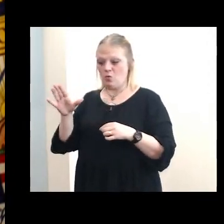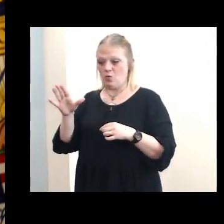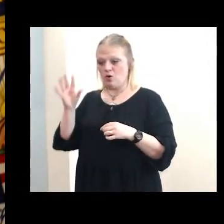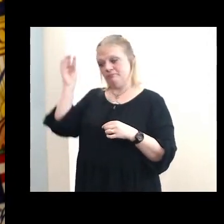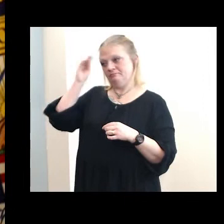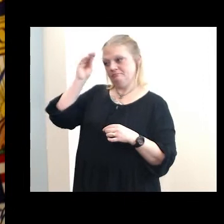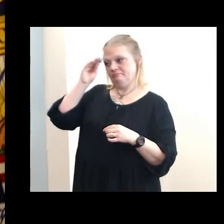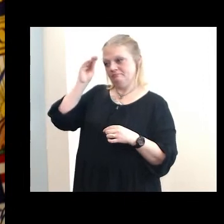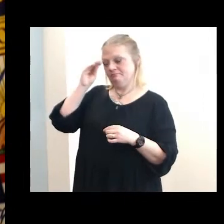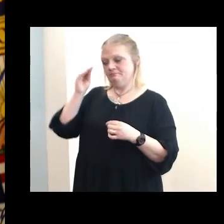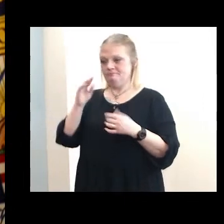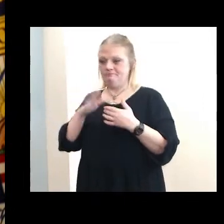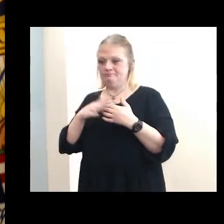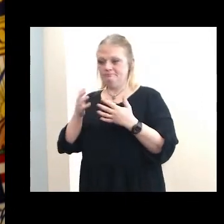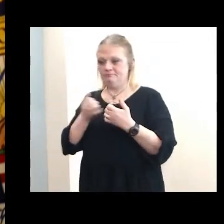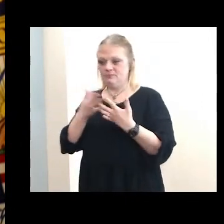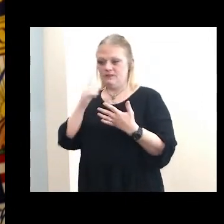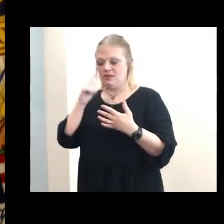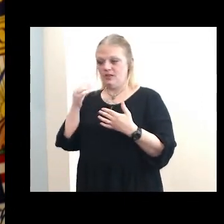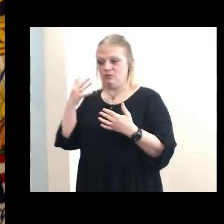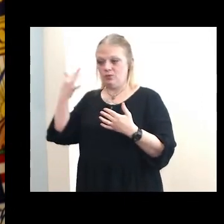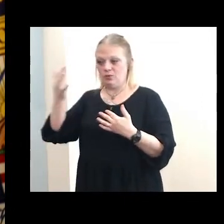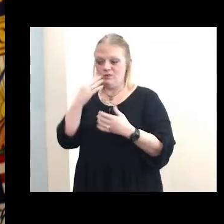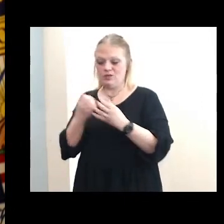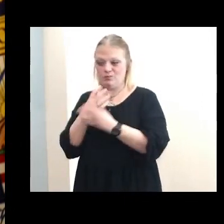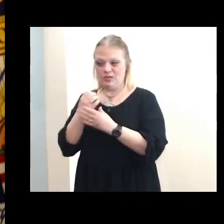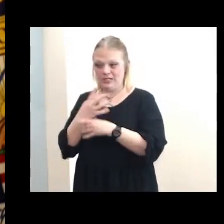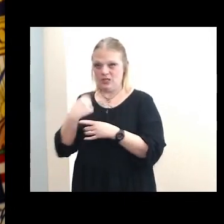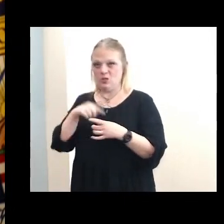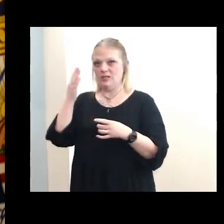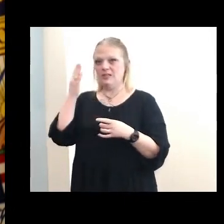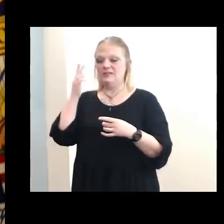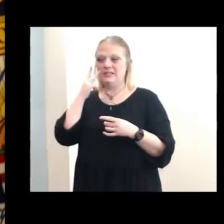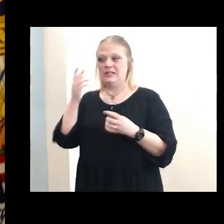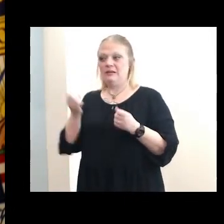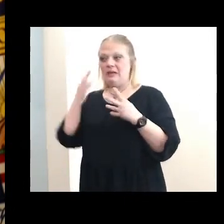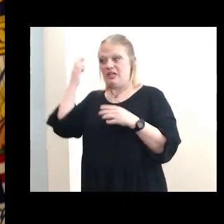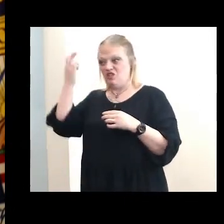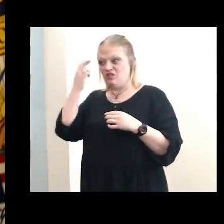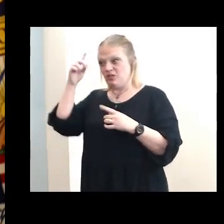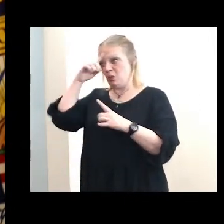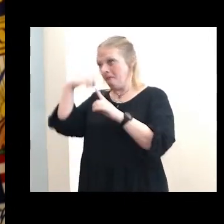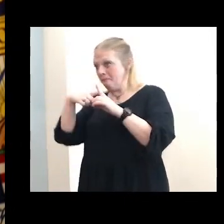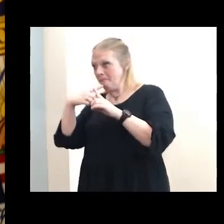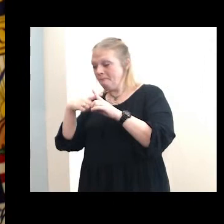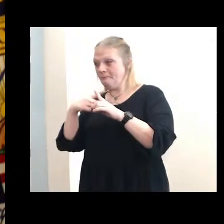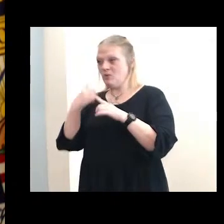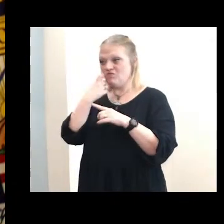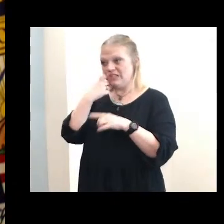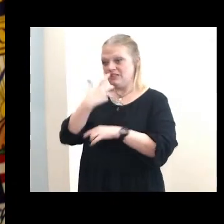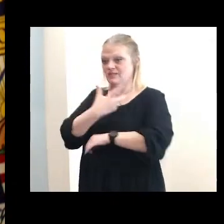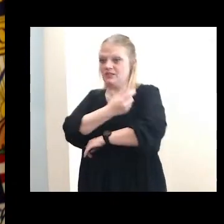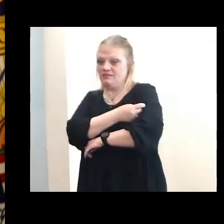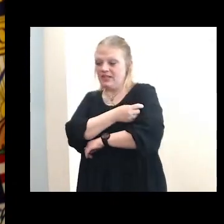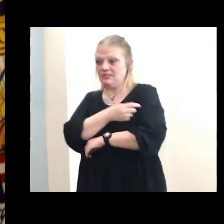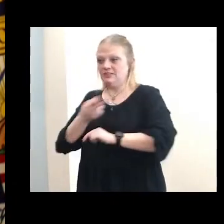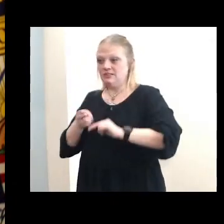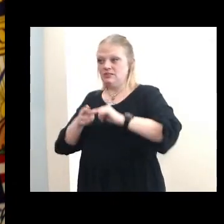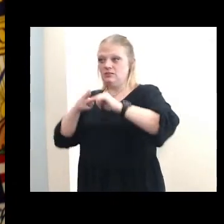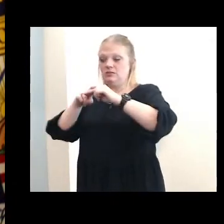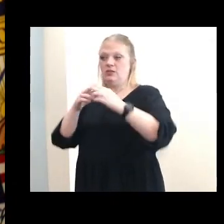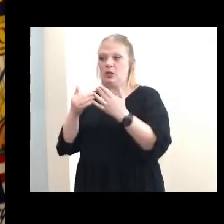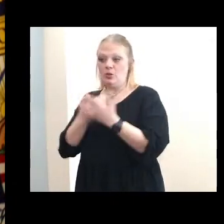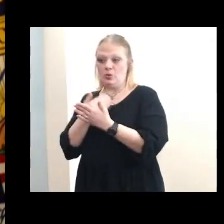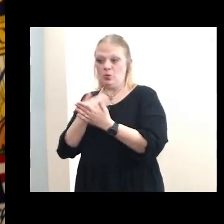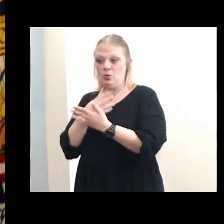things stand as we head into the spring. We've seen a lot of reasons to be optimistic in recent weeks with vaccinations accelerating and new